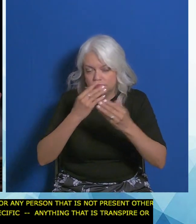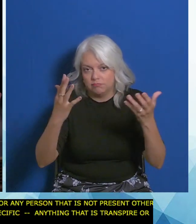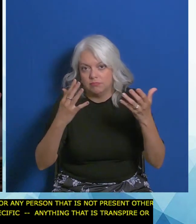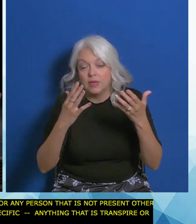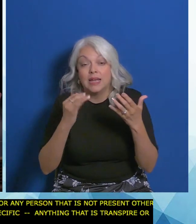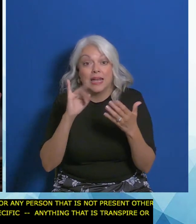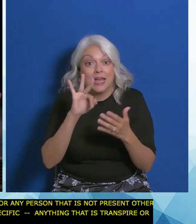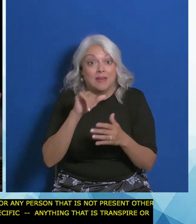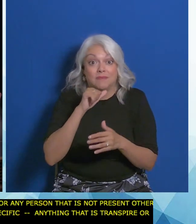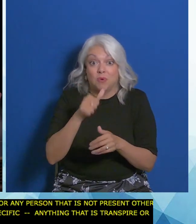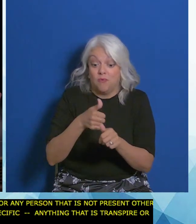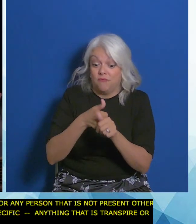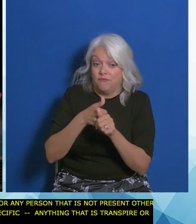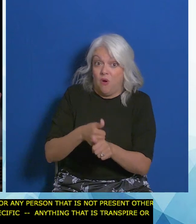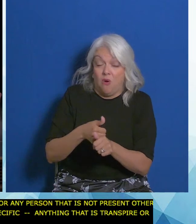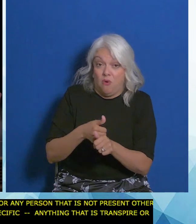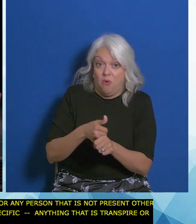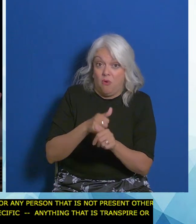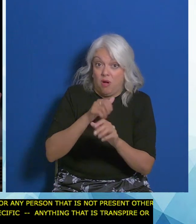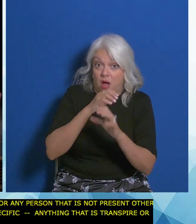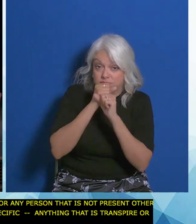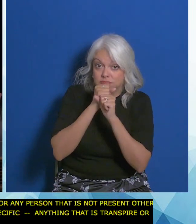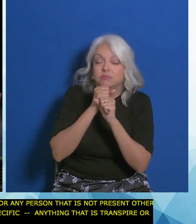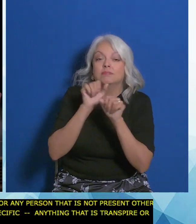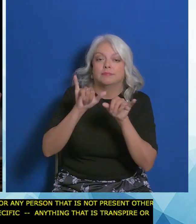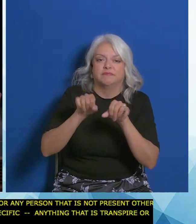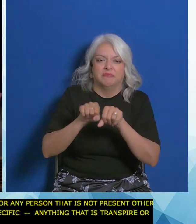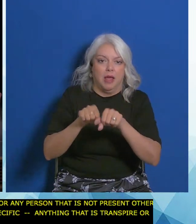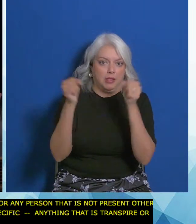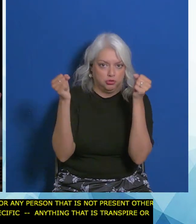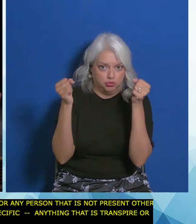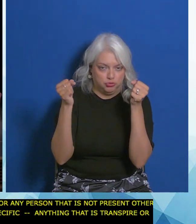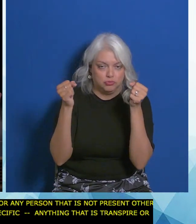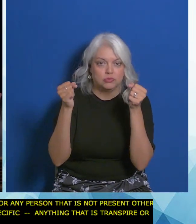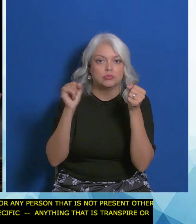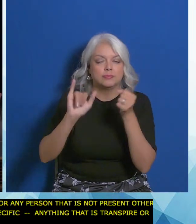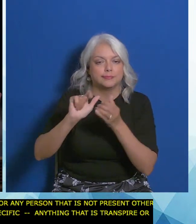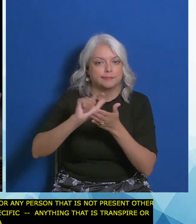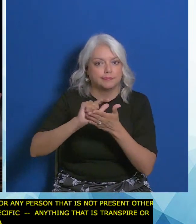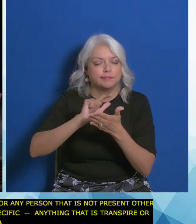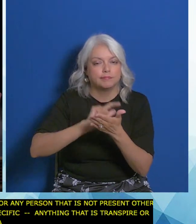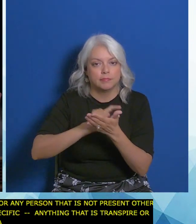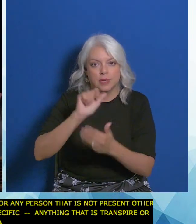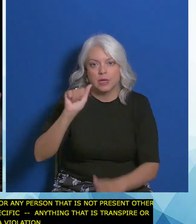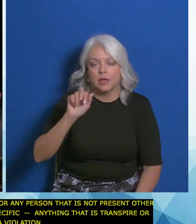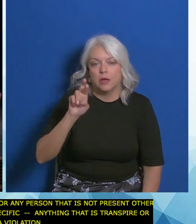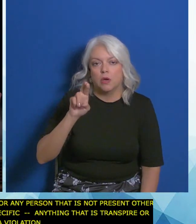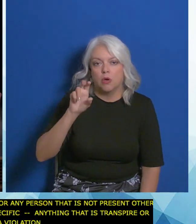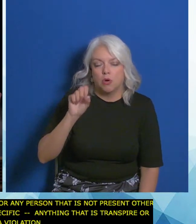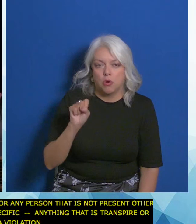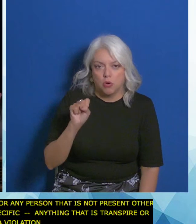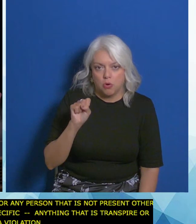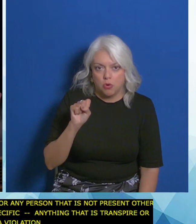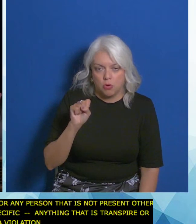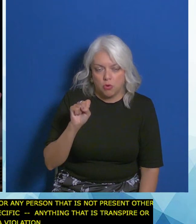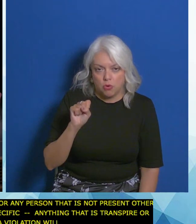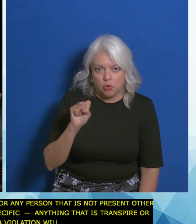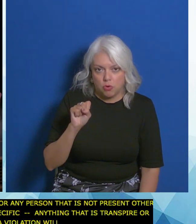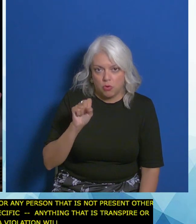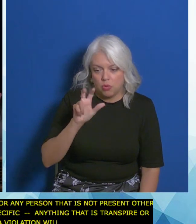Failure to comply is a violation of ARS